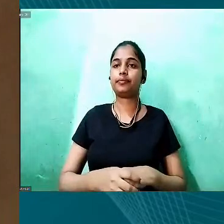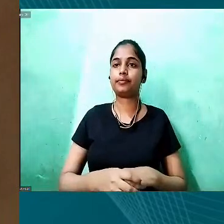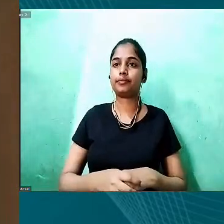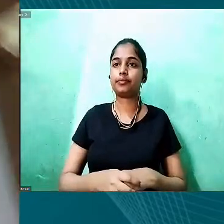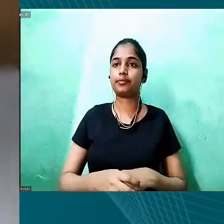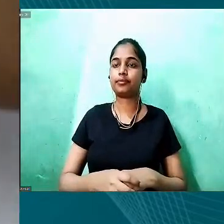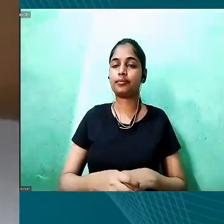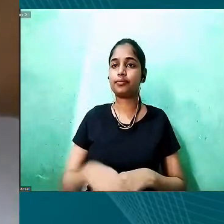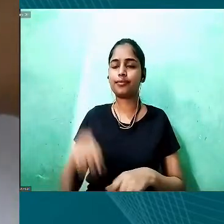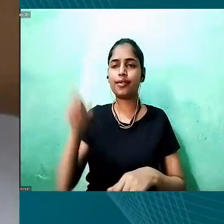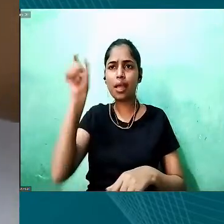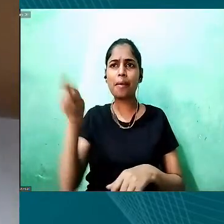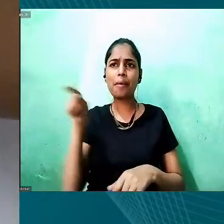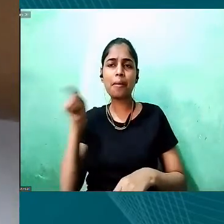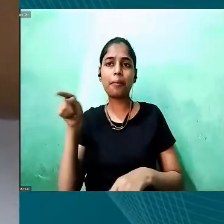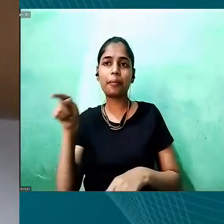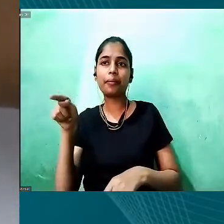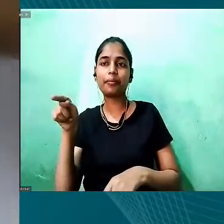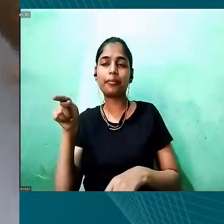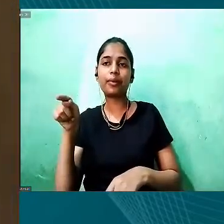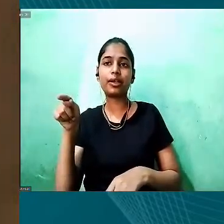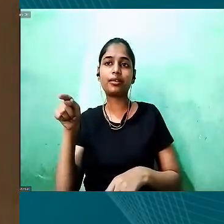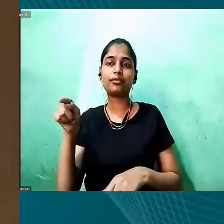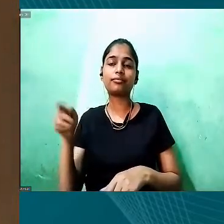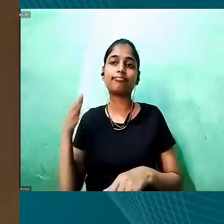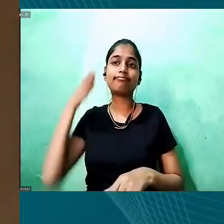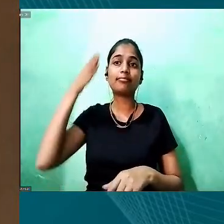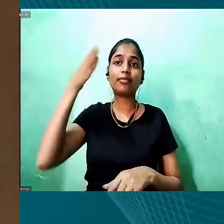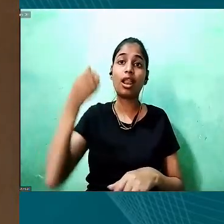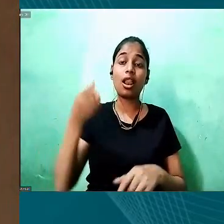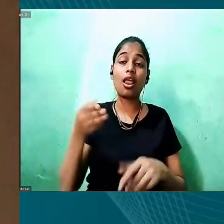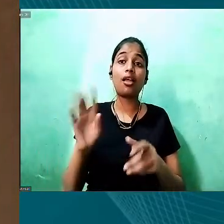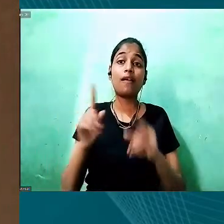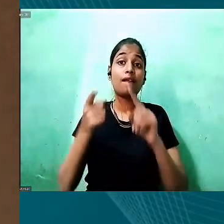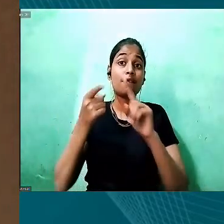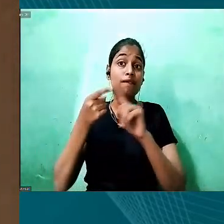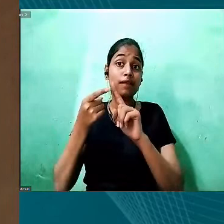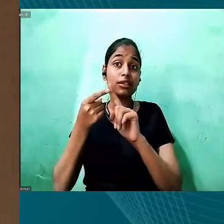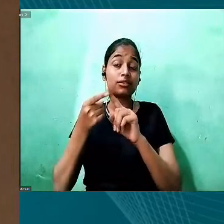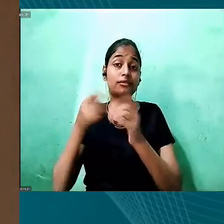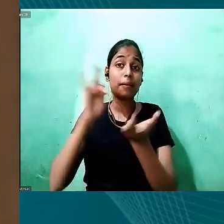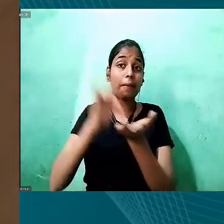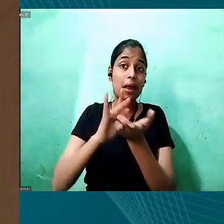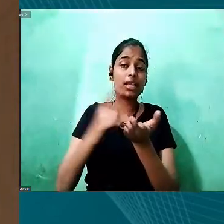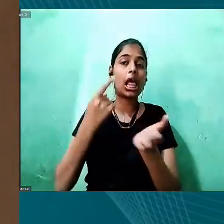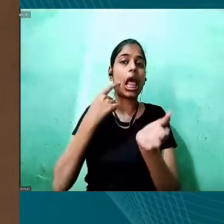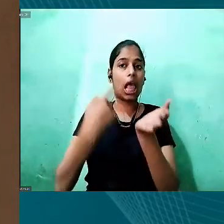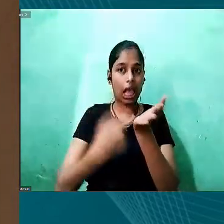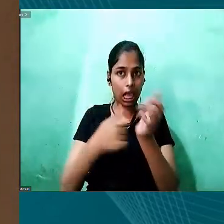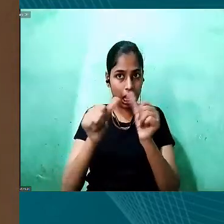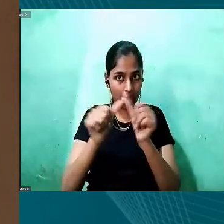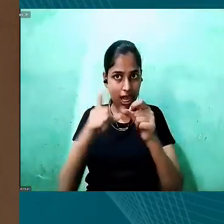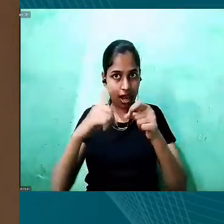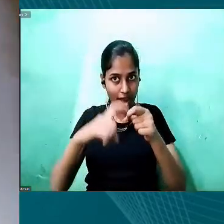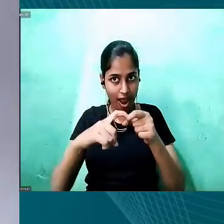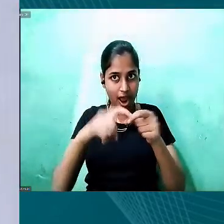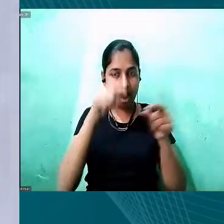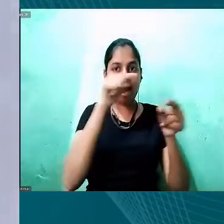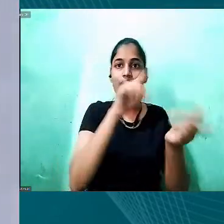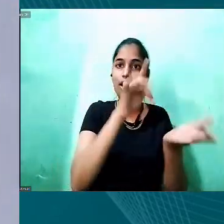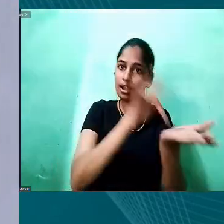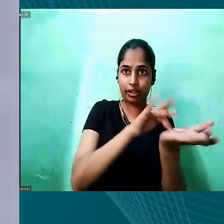fun. He travelled from Iraq to London, where he enjoyed a lot.